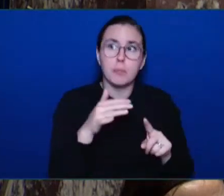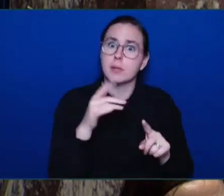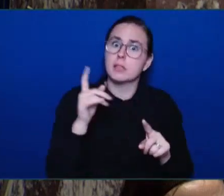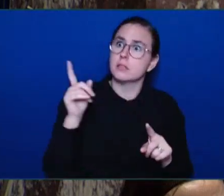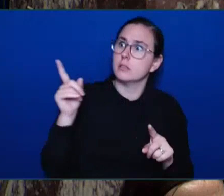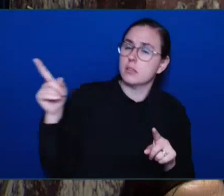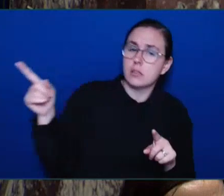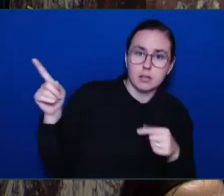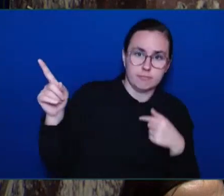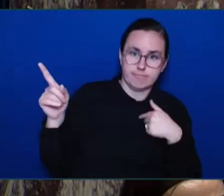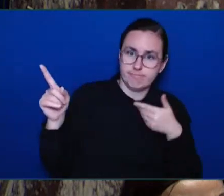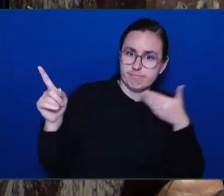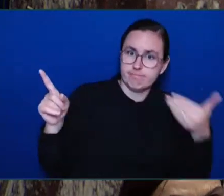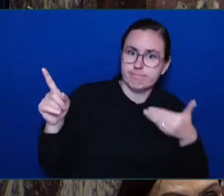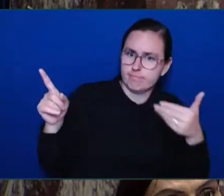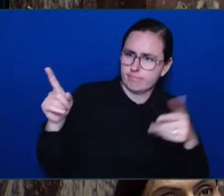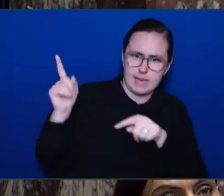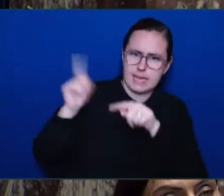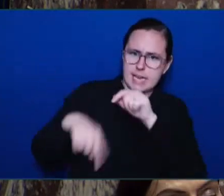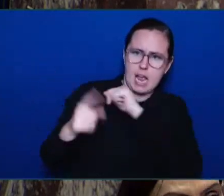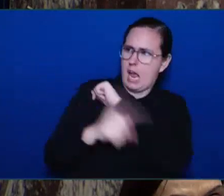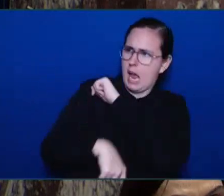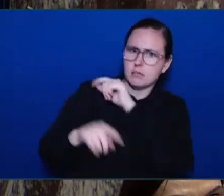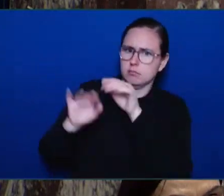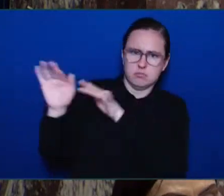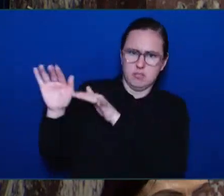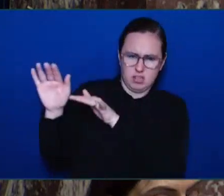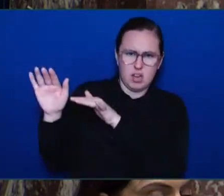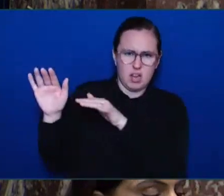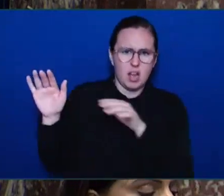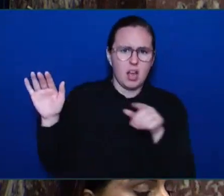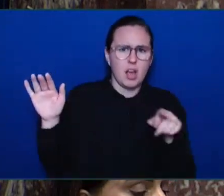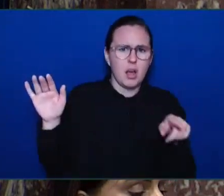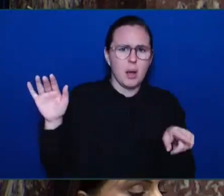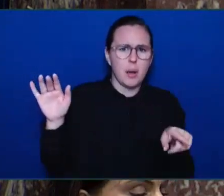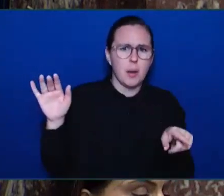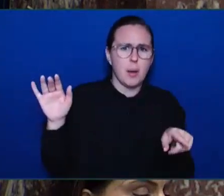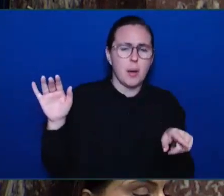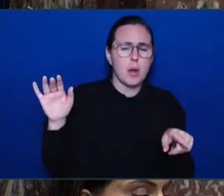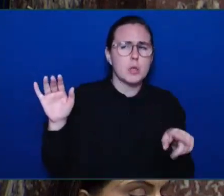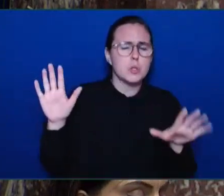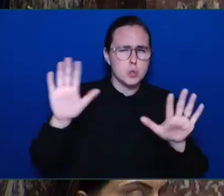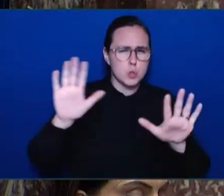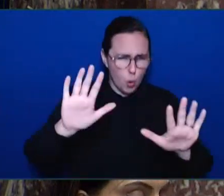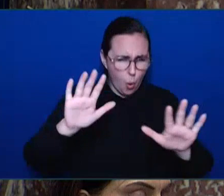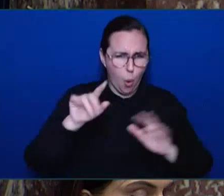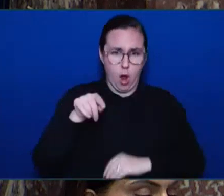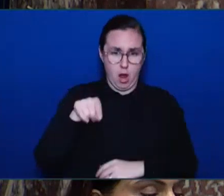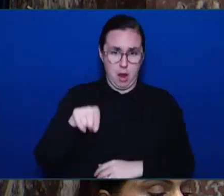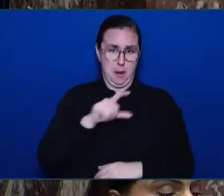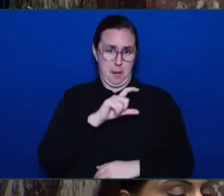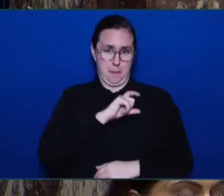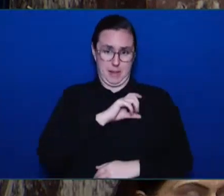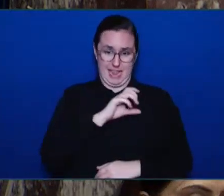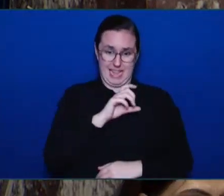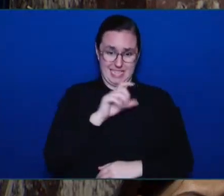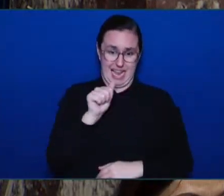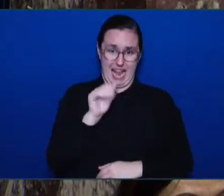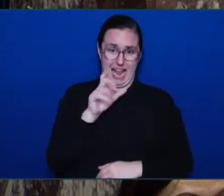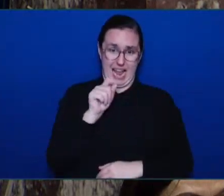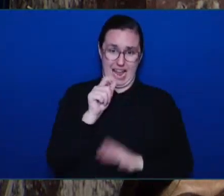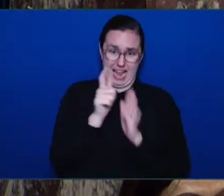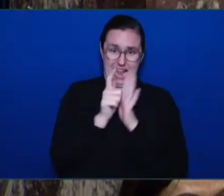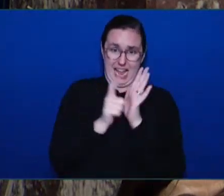The Police Act is his responsibility. He's currently allowing this heavily armed service with all the powers of police, but